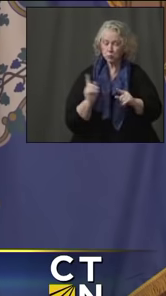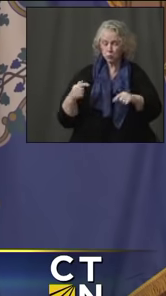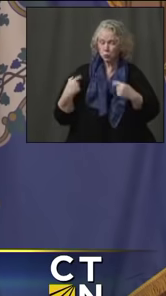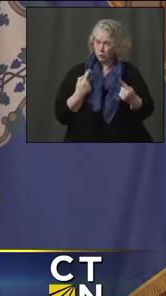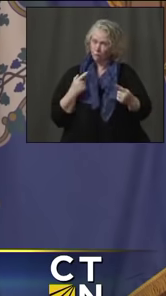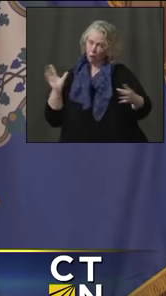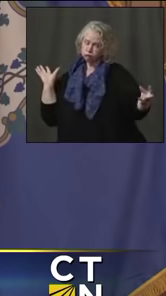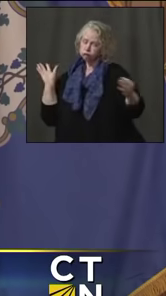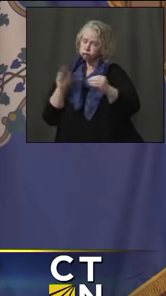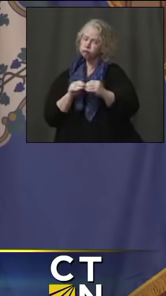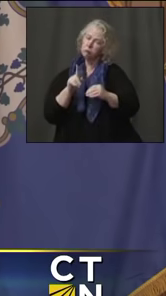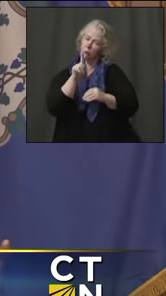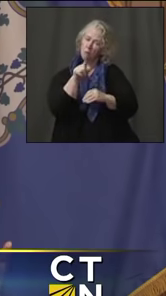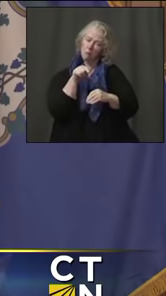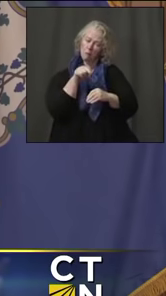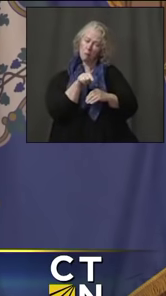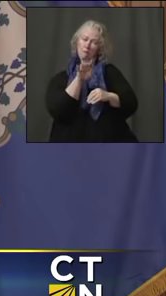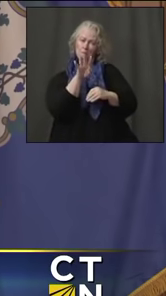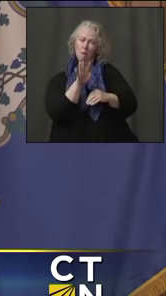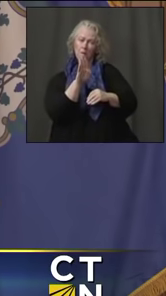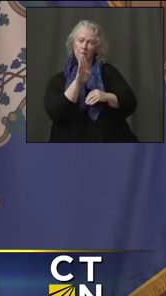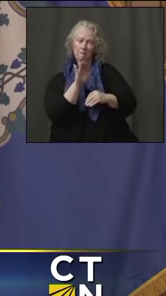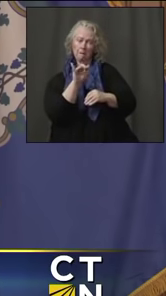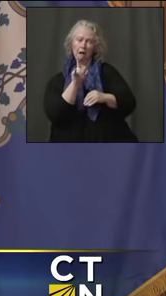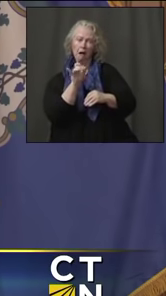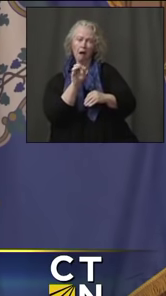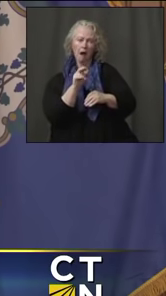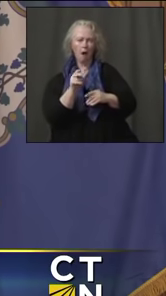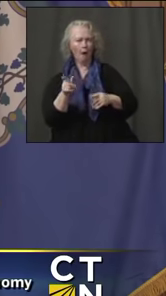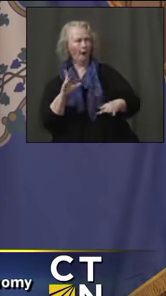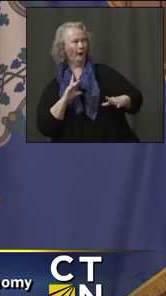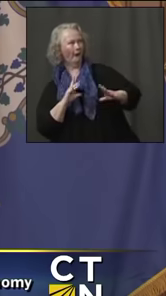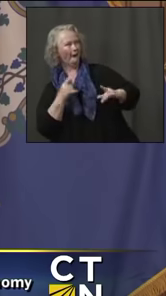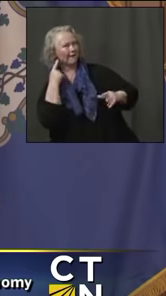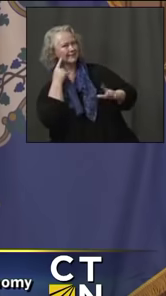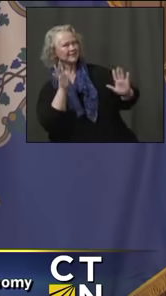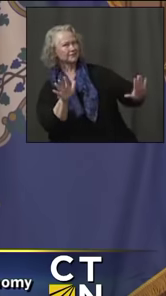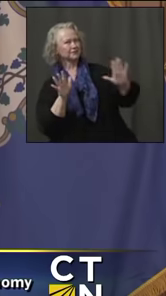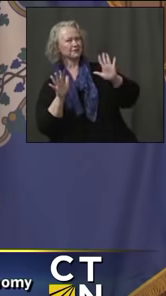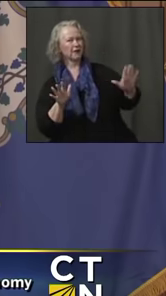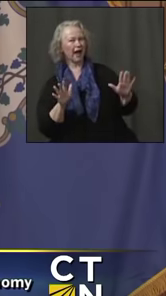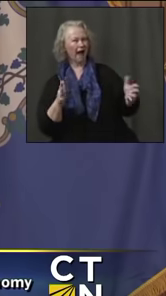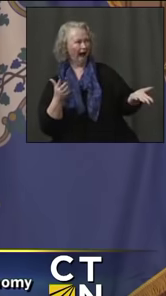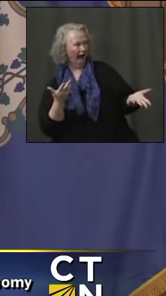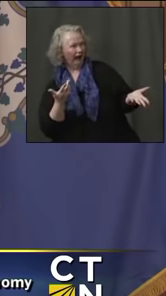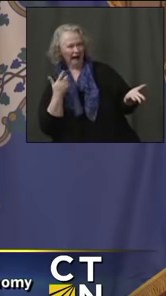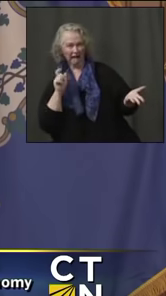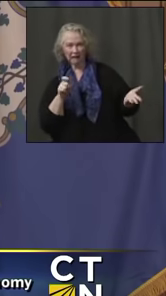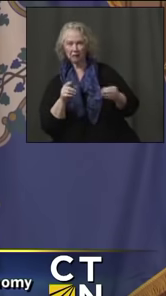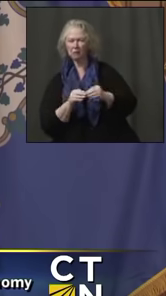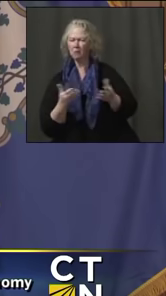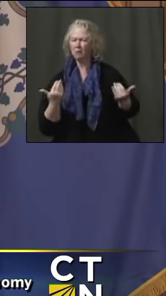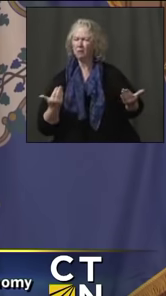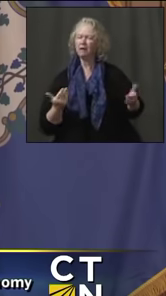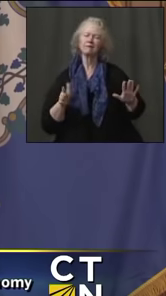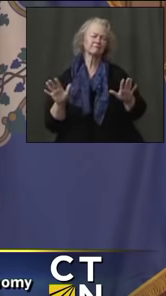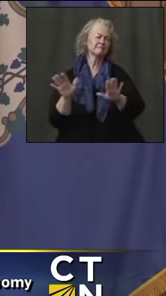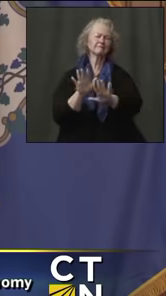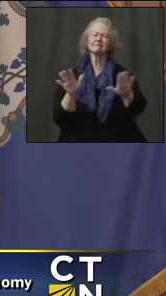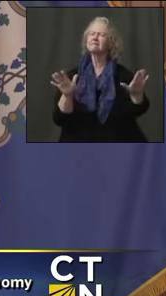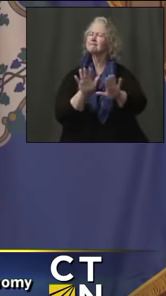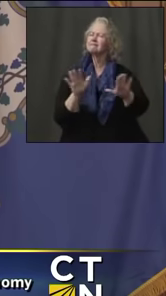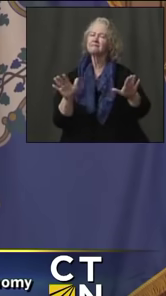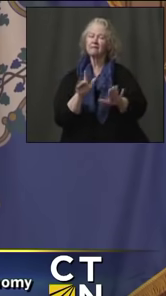billion, and you're saying, well, man, that's pretty good. You've got $1.4 billion. What more could you need? That goes